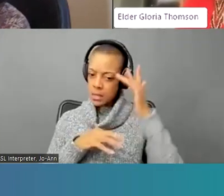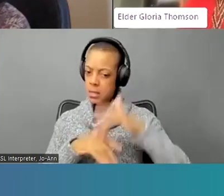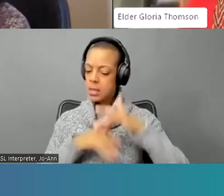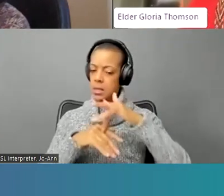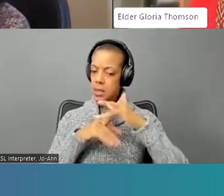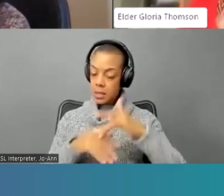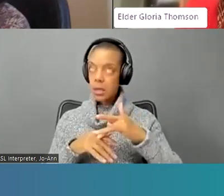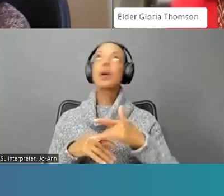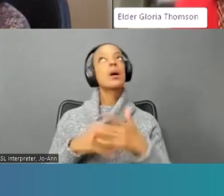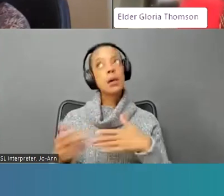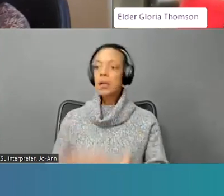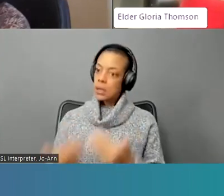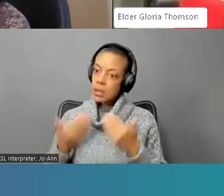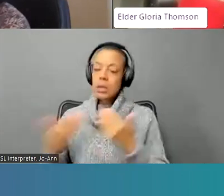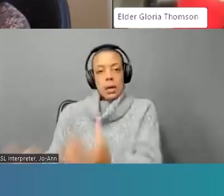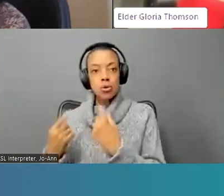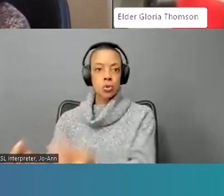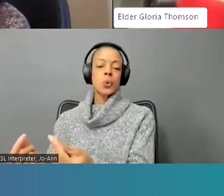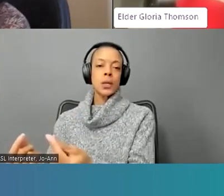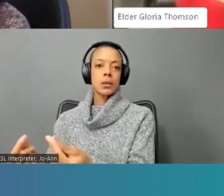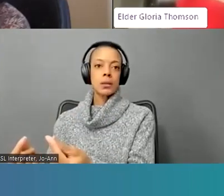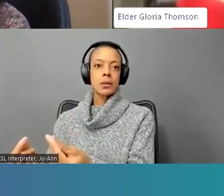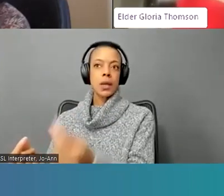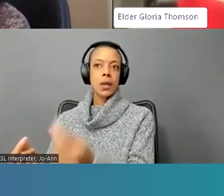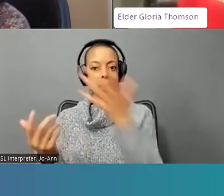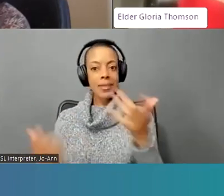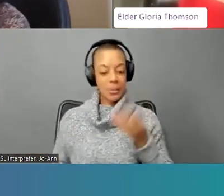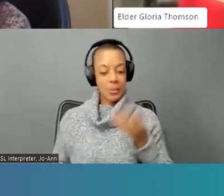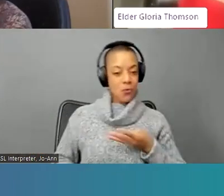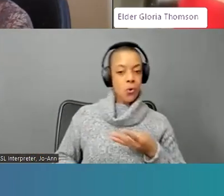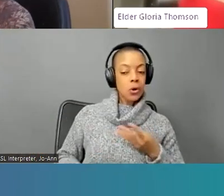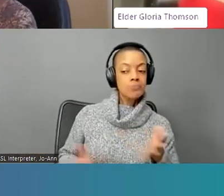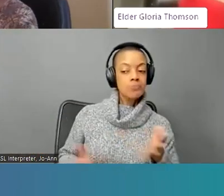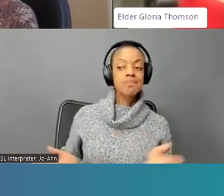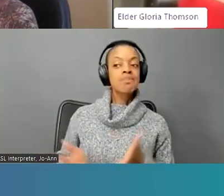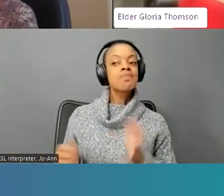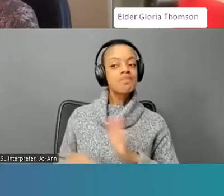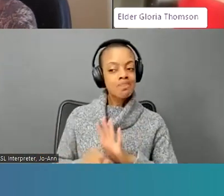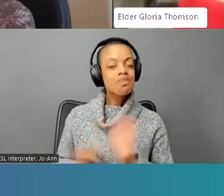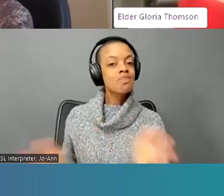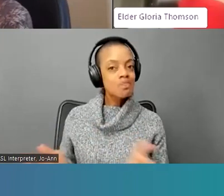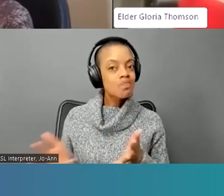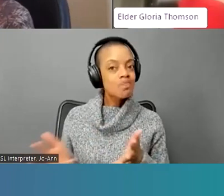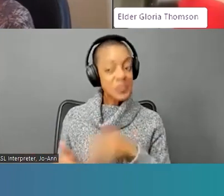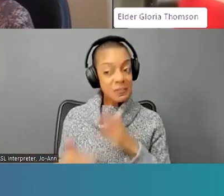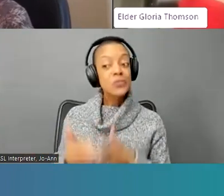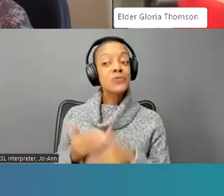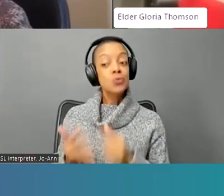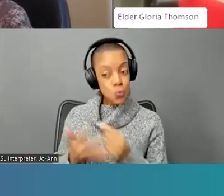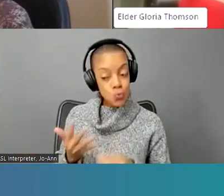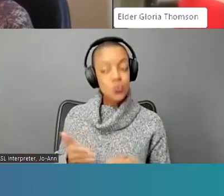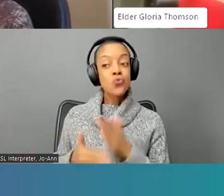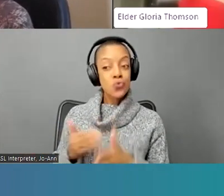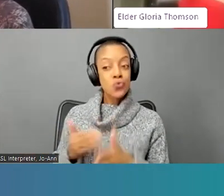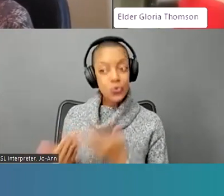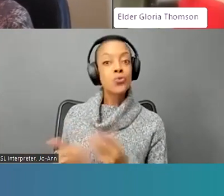of your mind. So they're always like, they're encouraging you to, you know, get this done because this is what's standing in